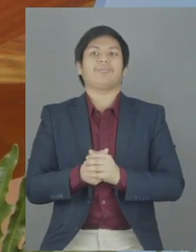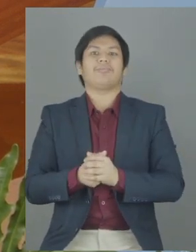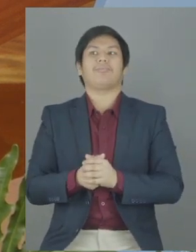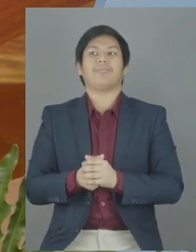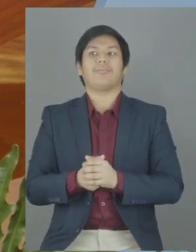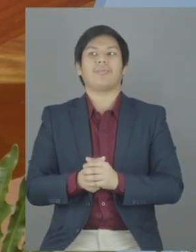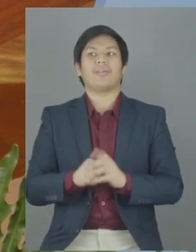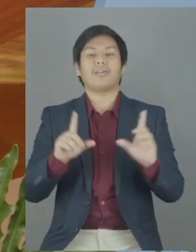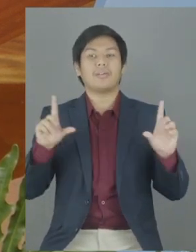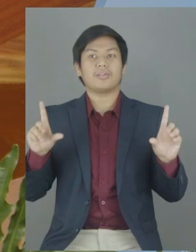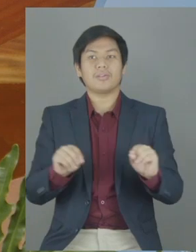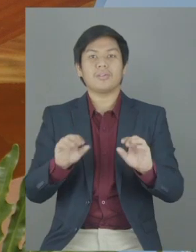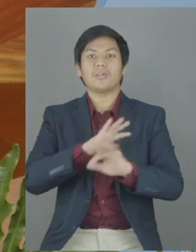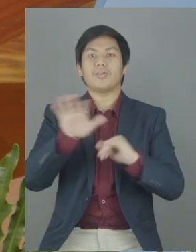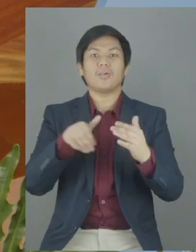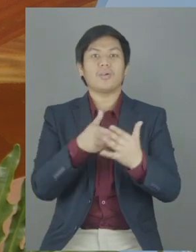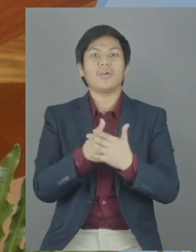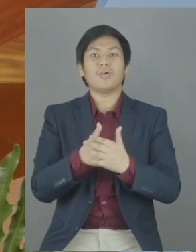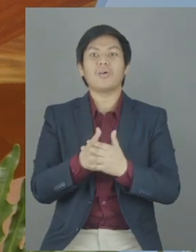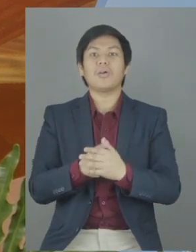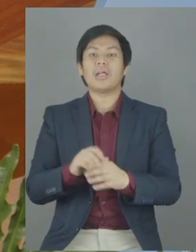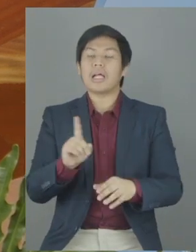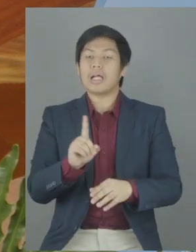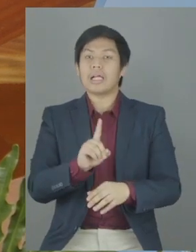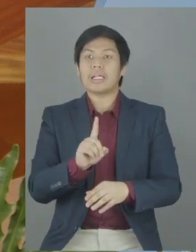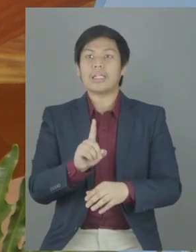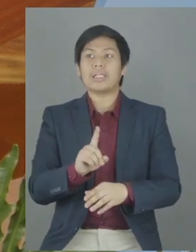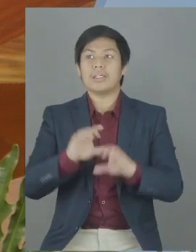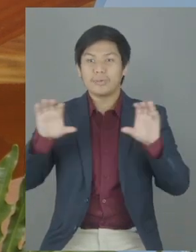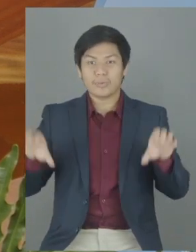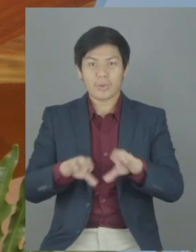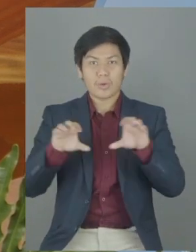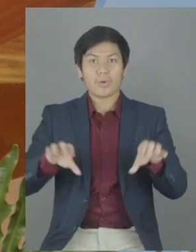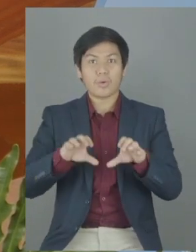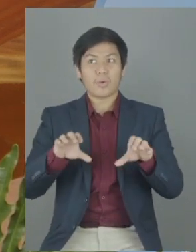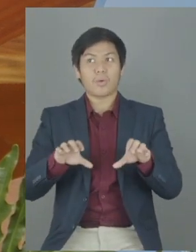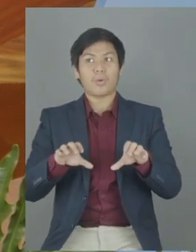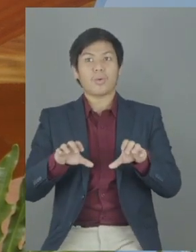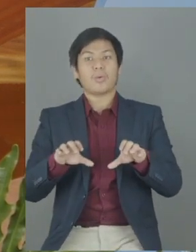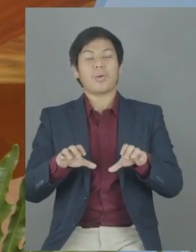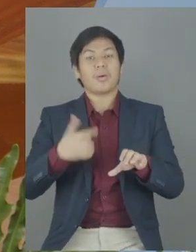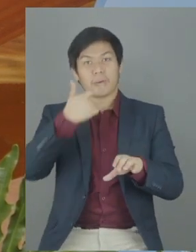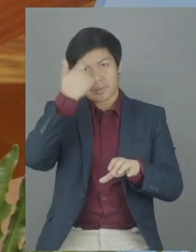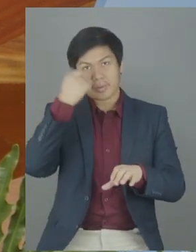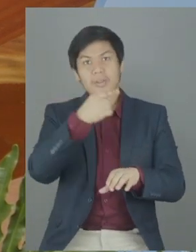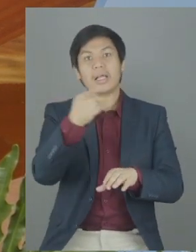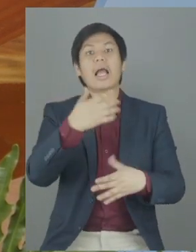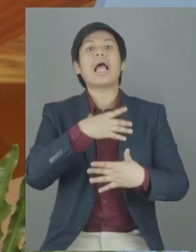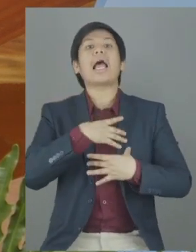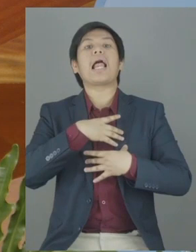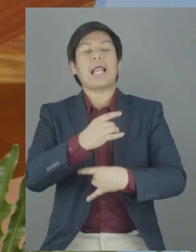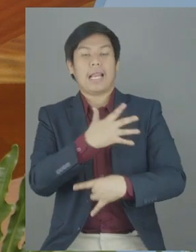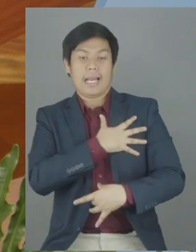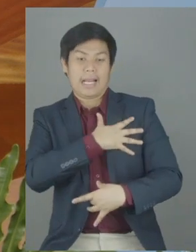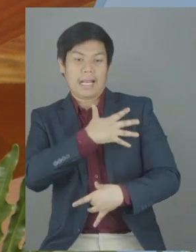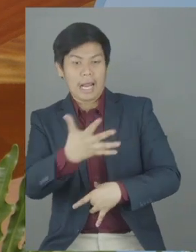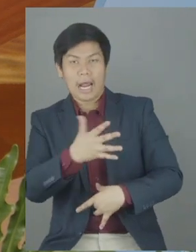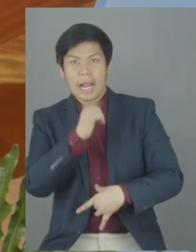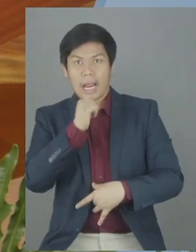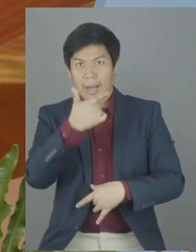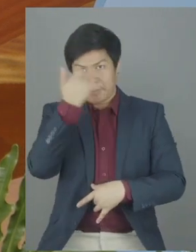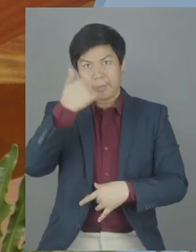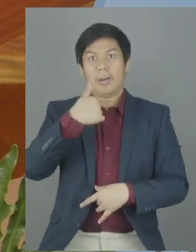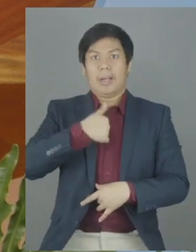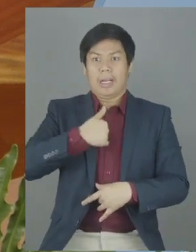Do all these and do it because you want to, not just because